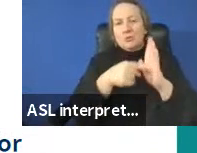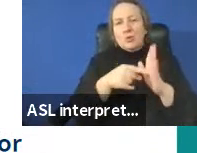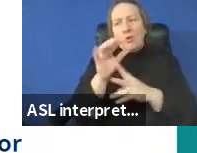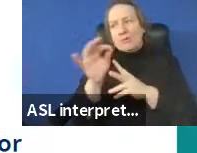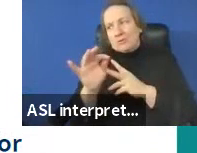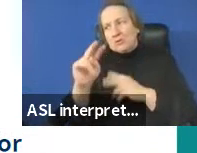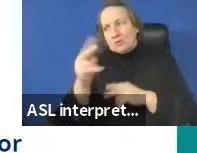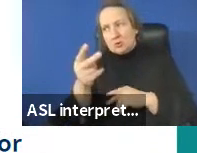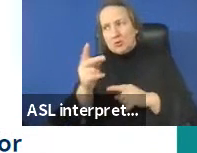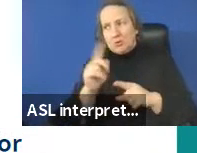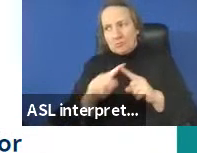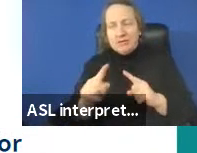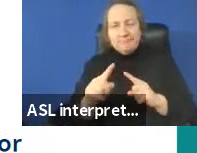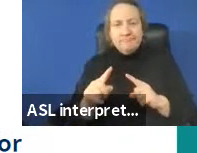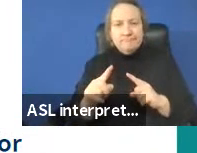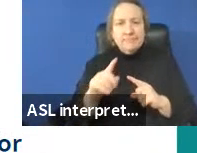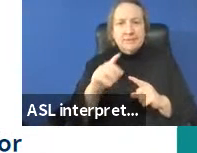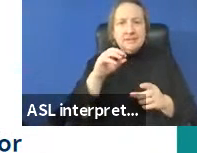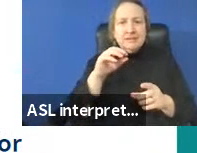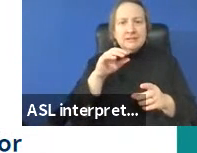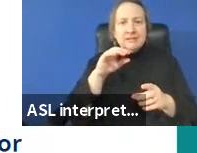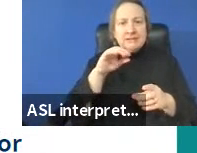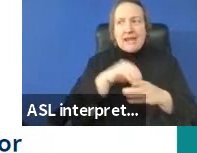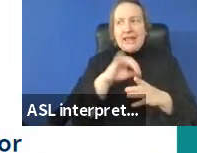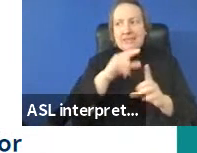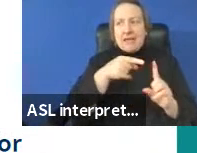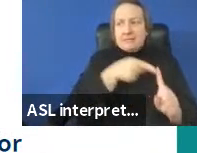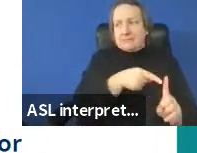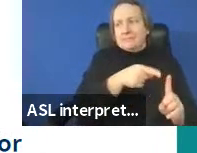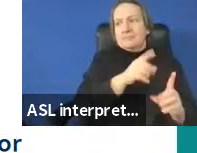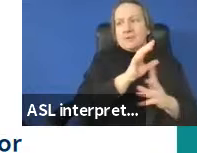it is in that defined option.